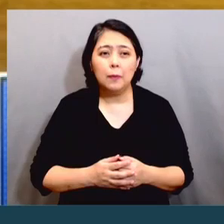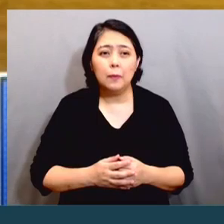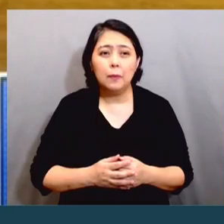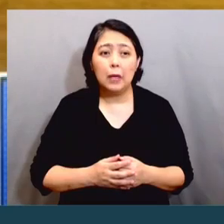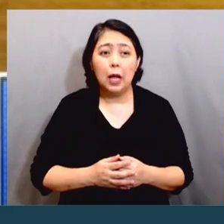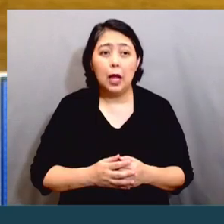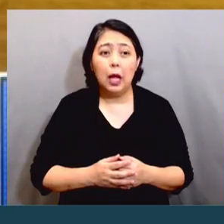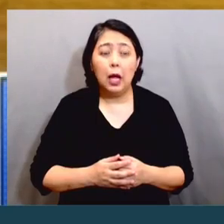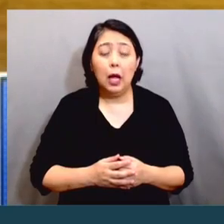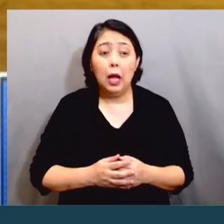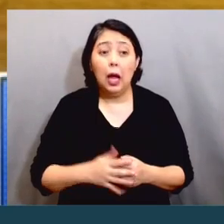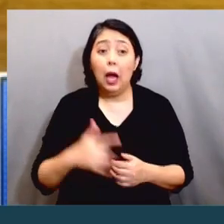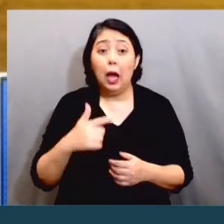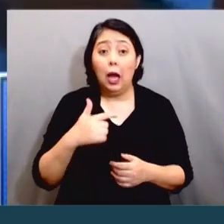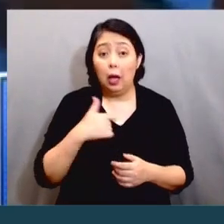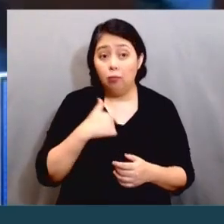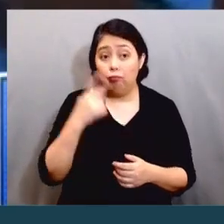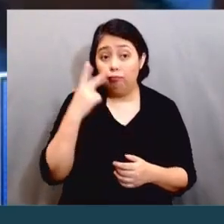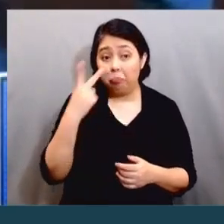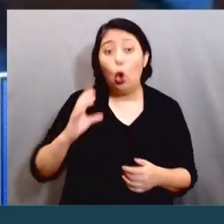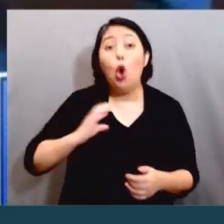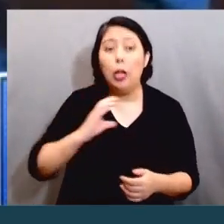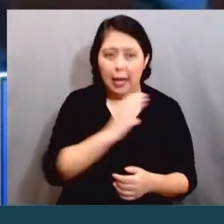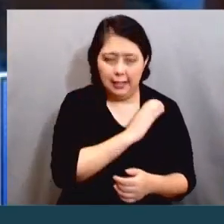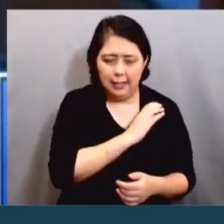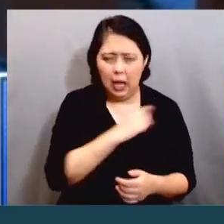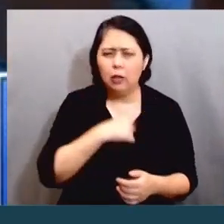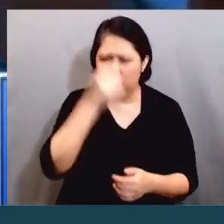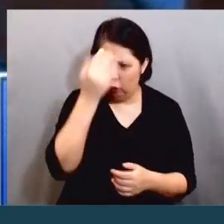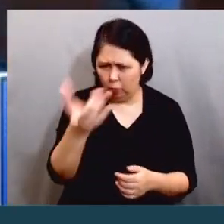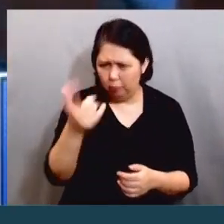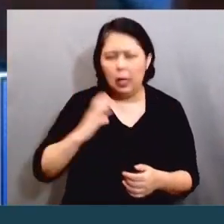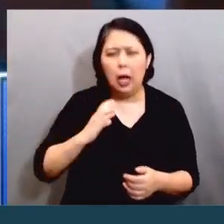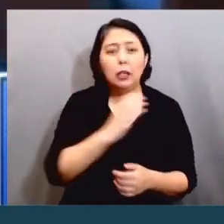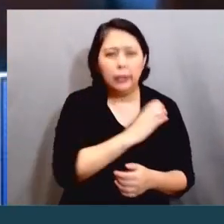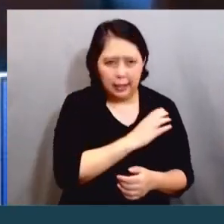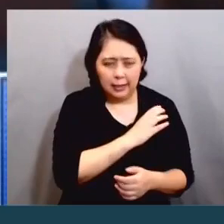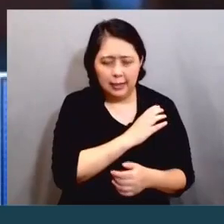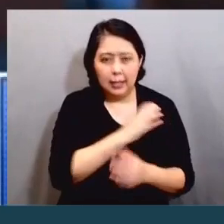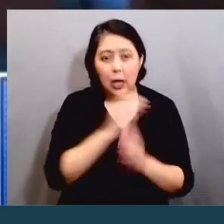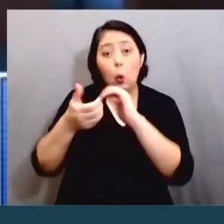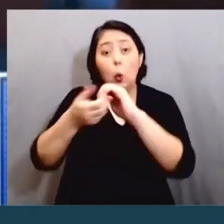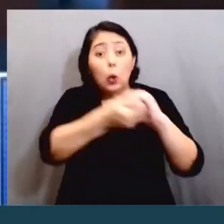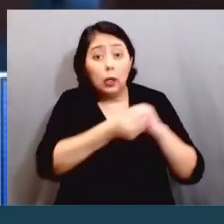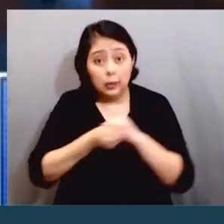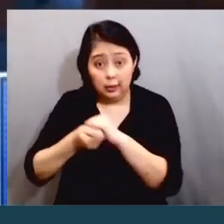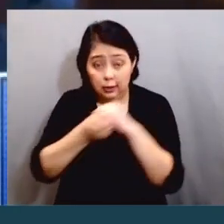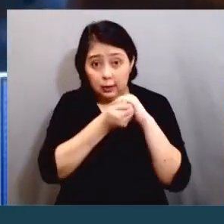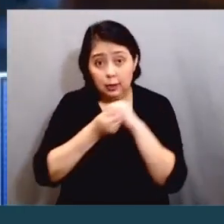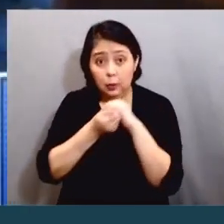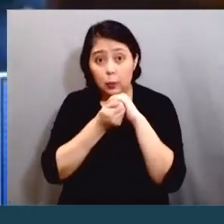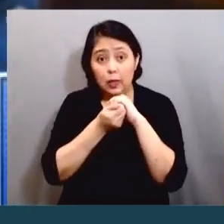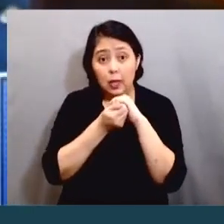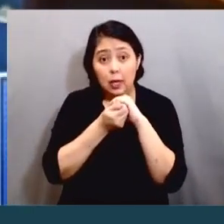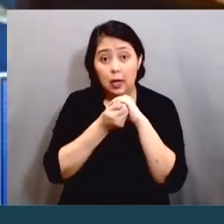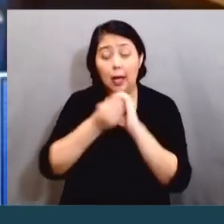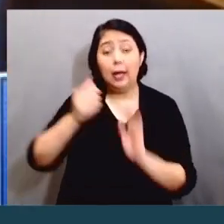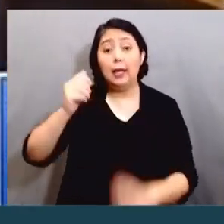for working with the Executive Department in enhancing capabilities of the AFP and